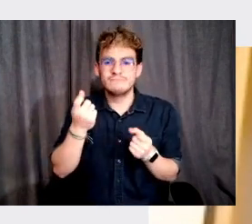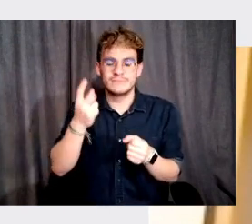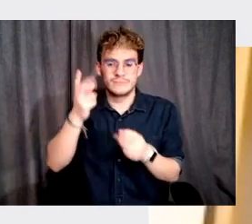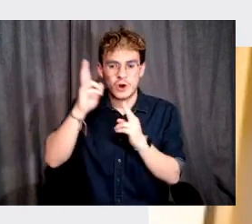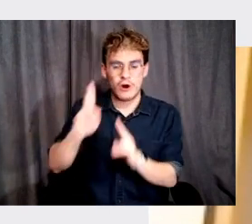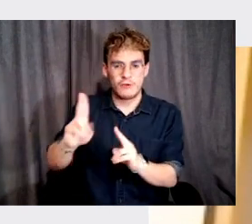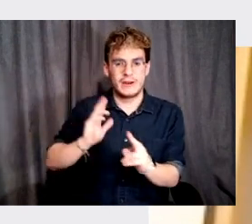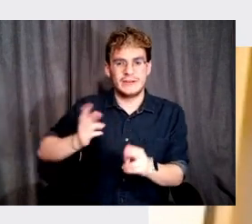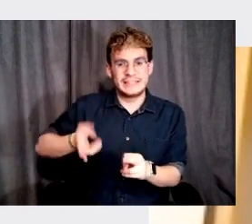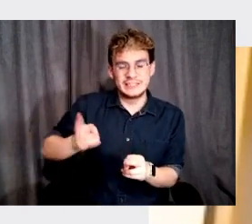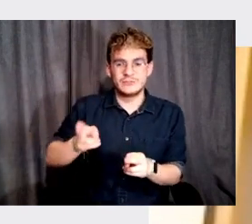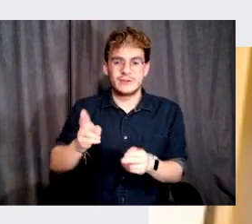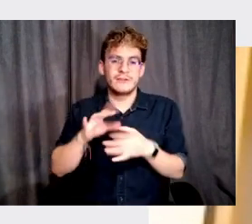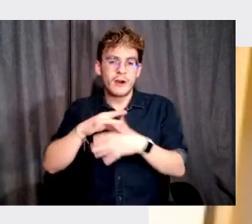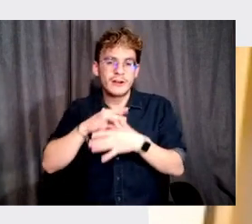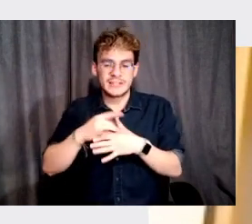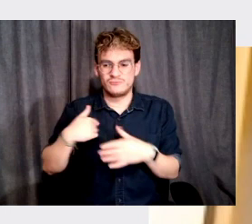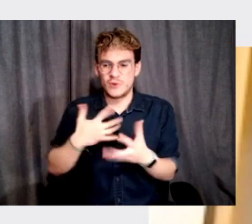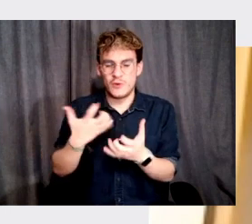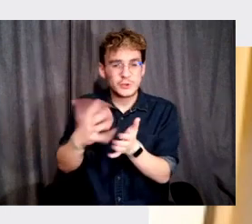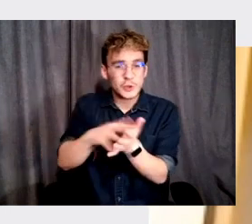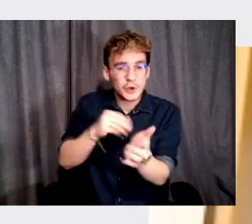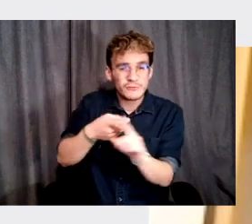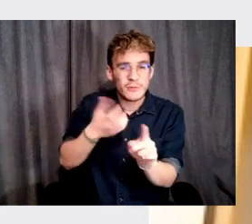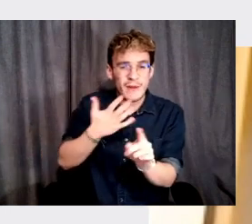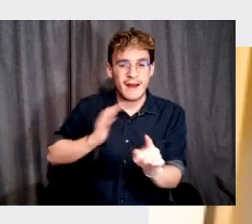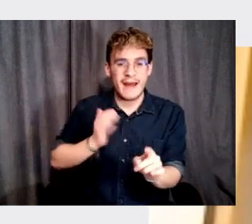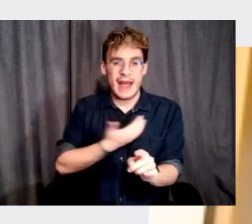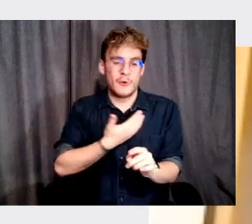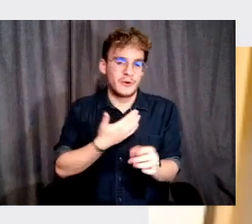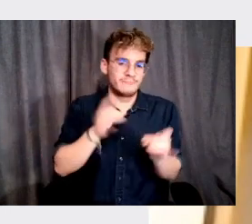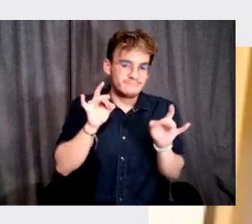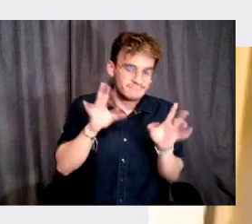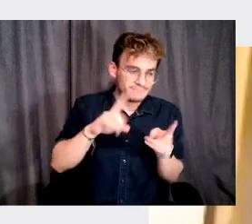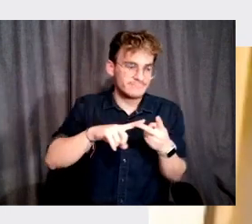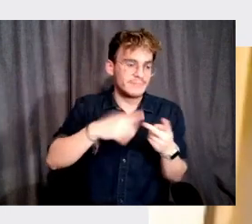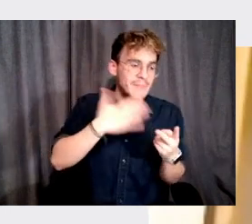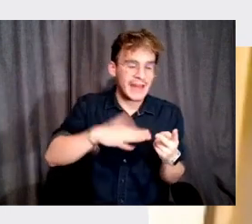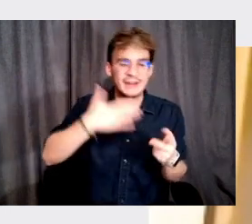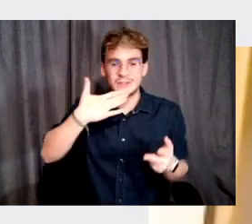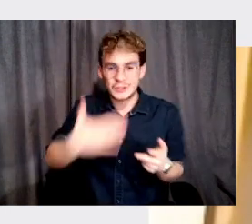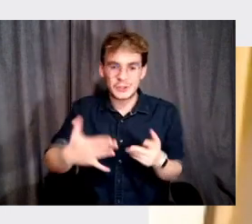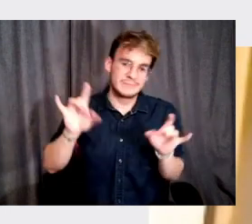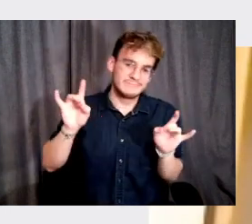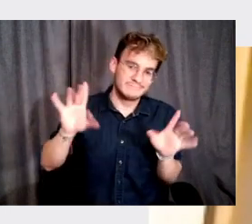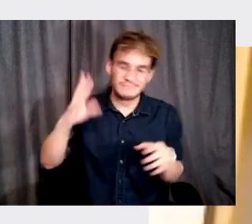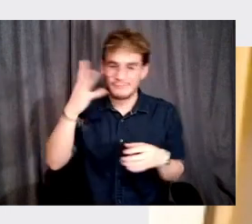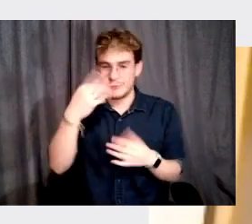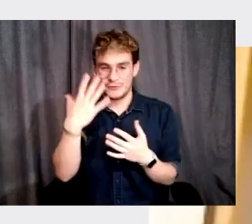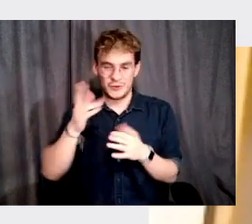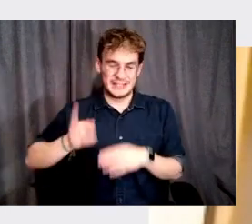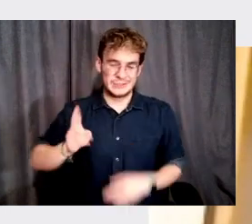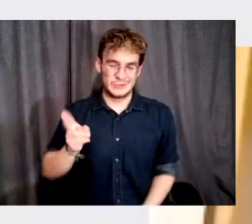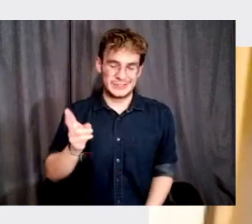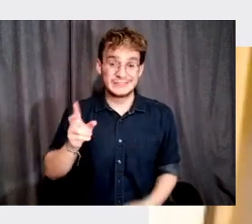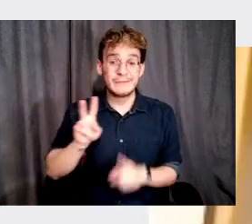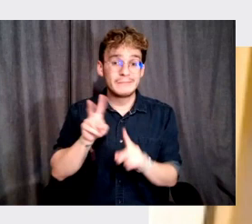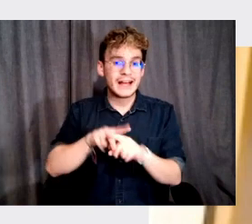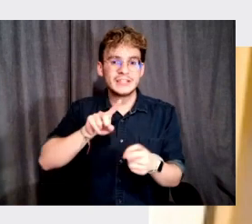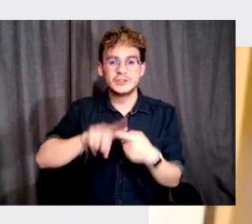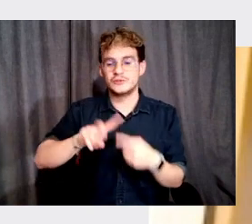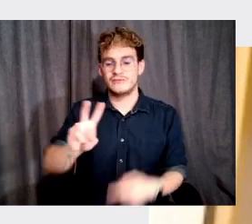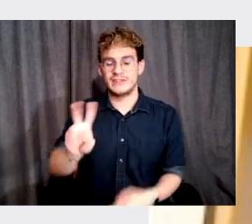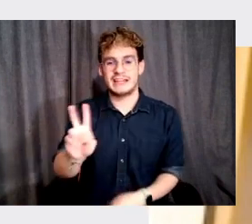must acknowledge and seek to learn from our context, bad and good, ugly and beautiful. This applies to the